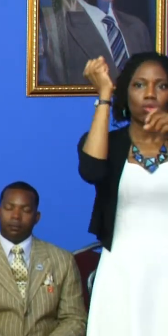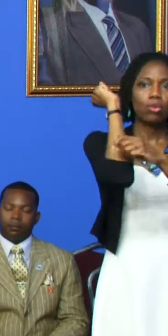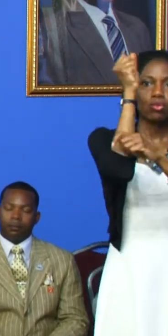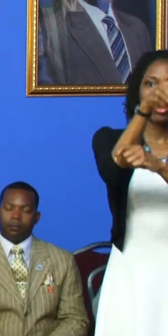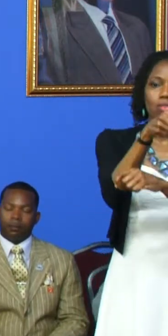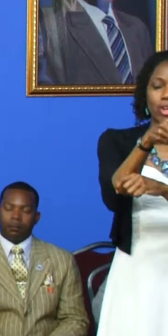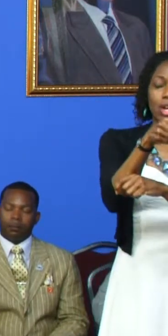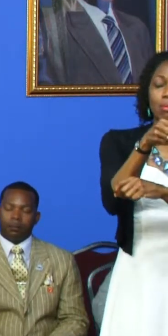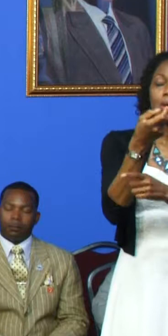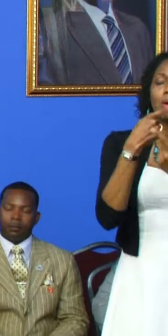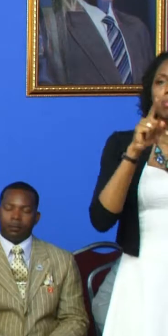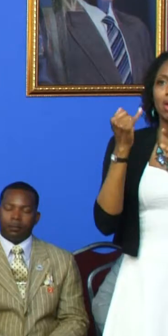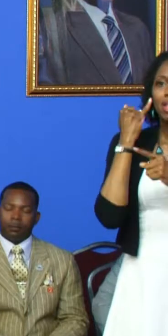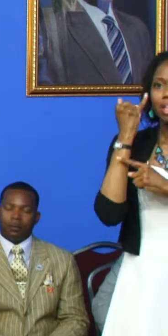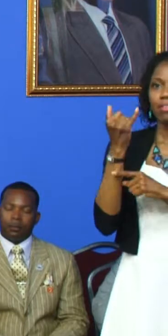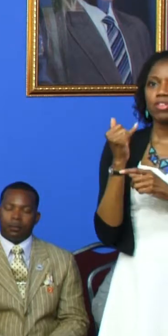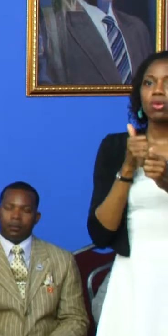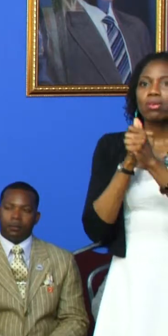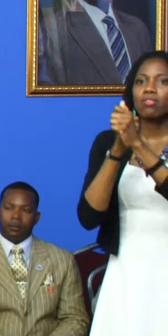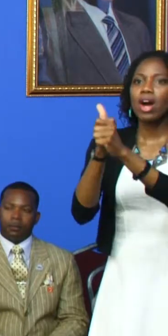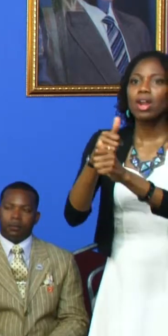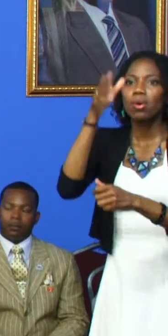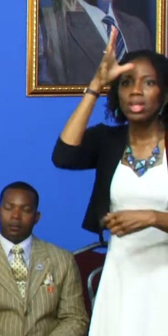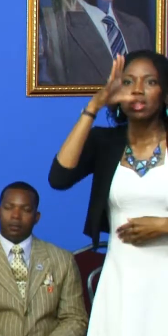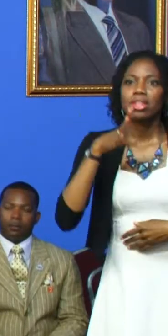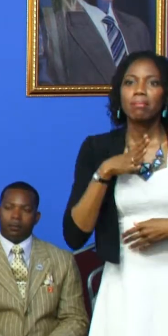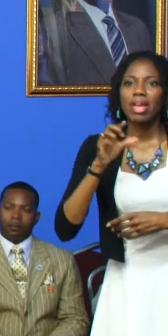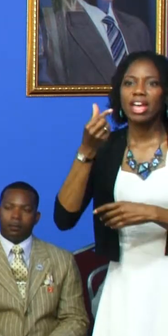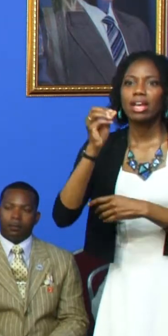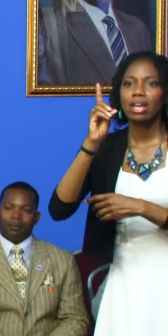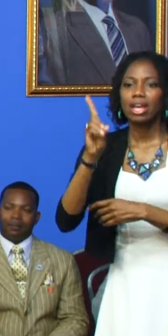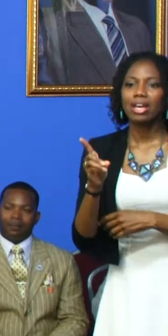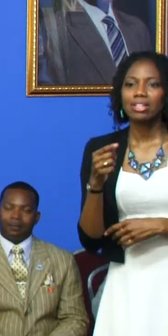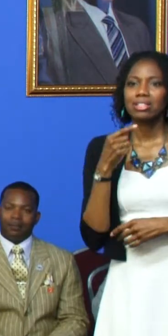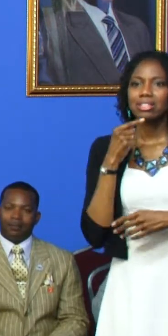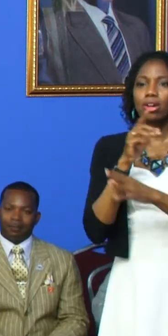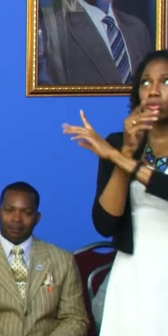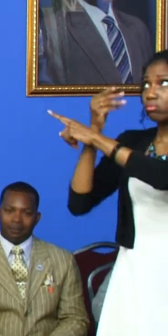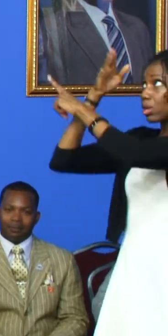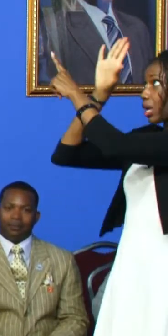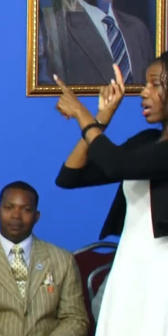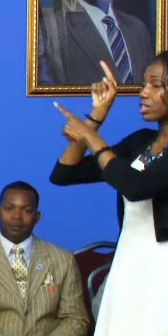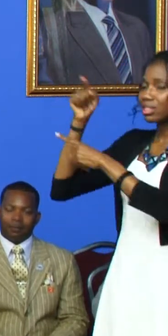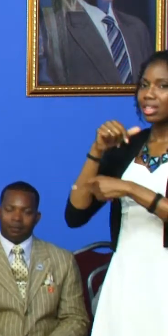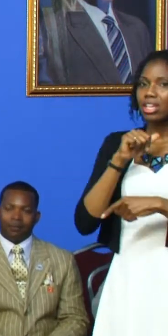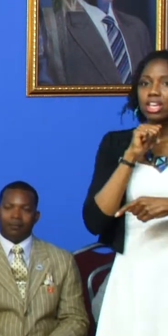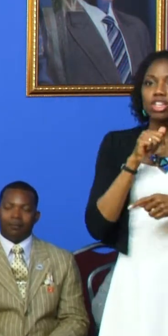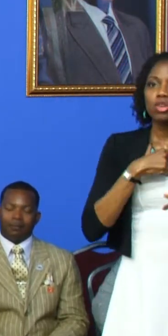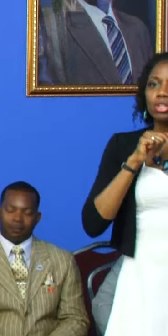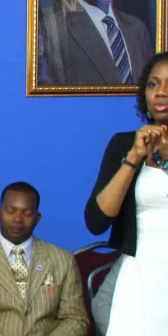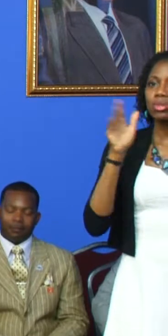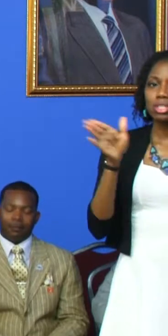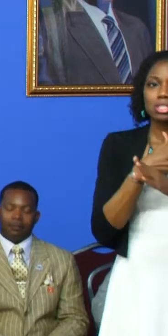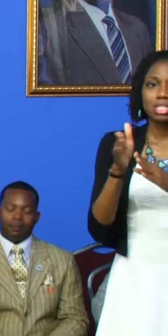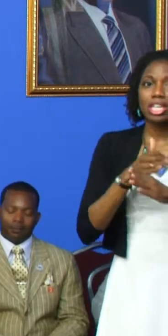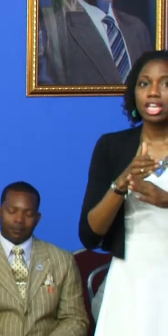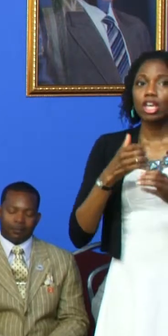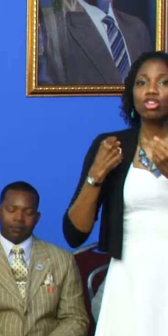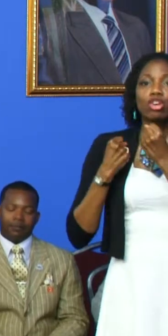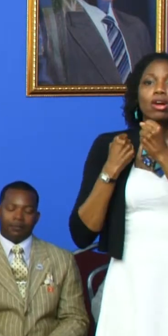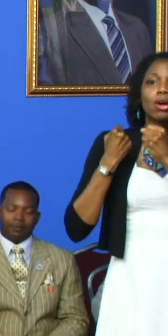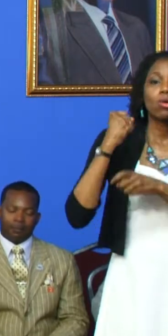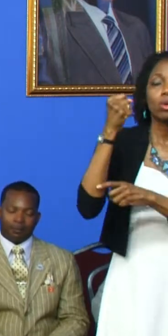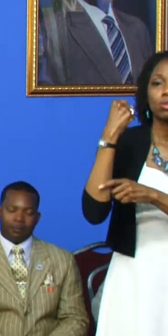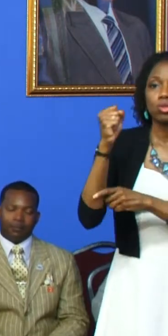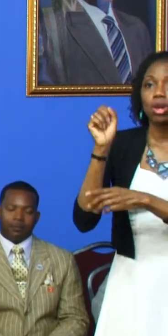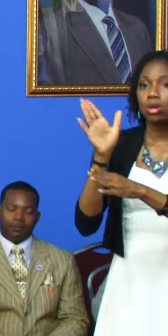in the movement, you were singing, "Ain't gonna let nobody turn me around." When you was following God in the movement,